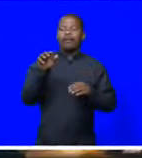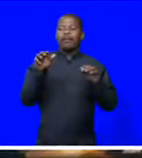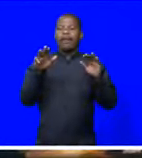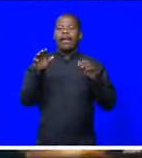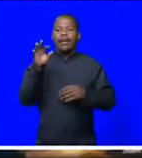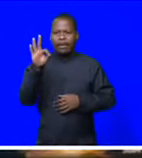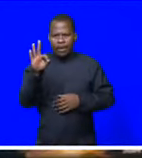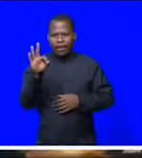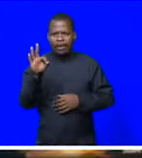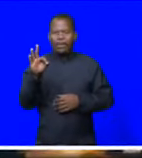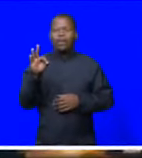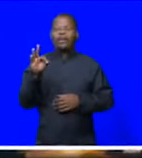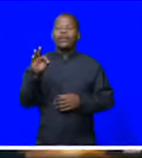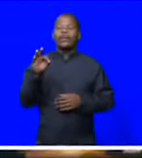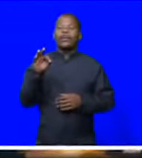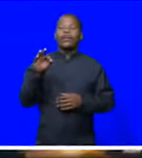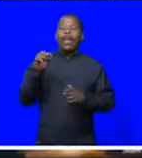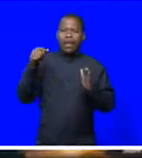births to